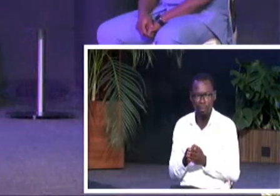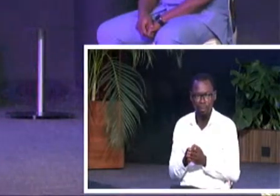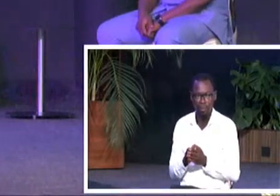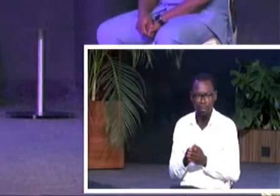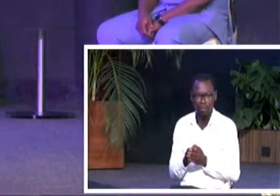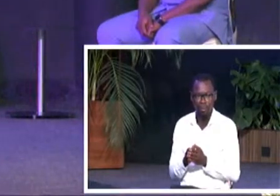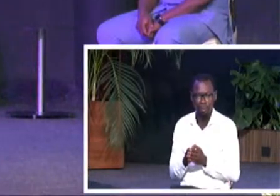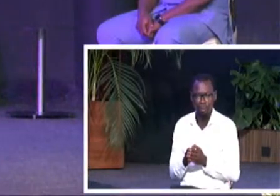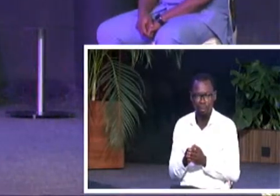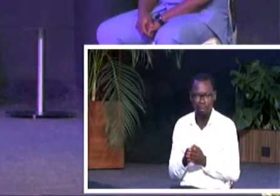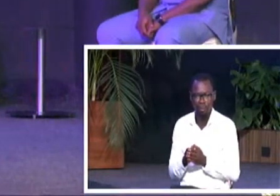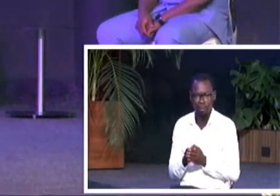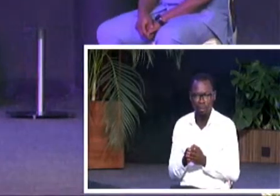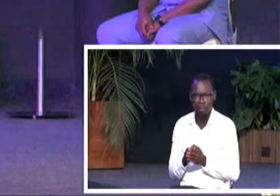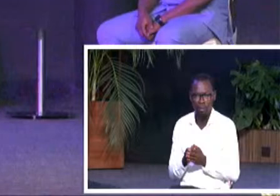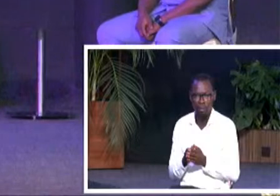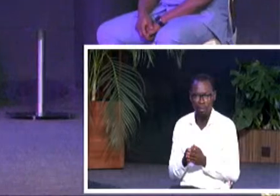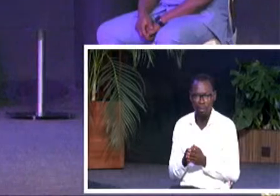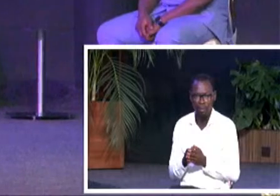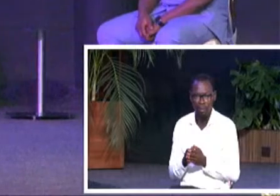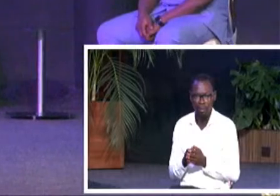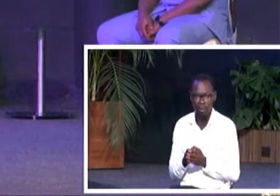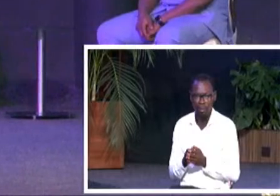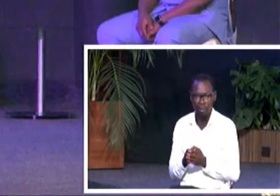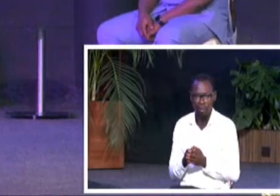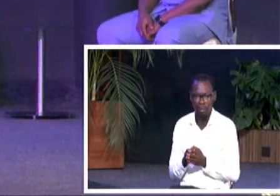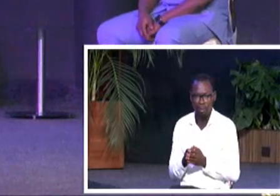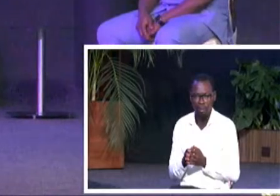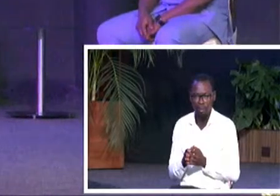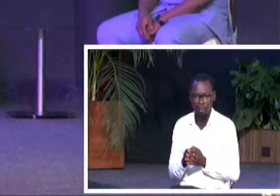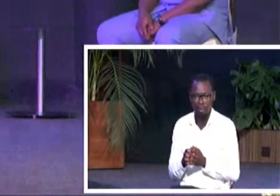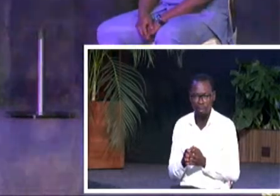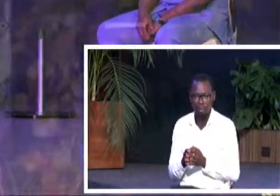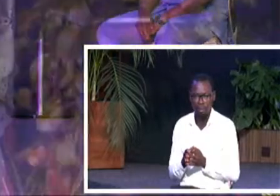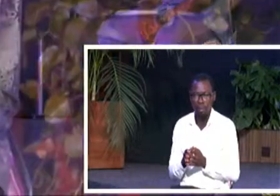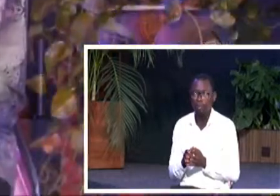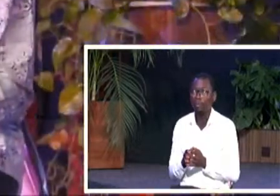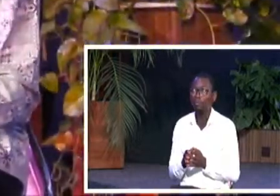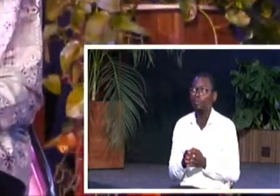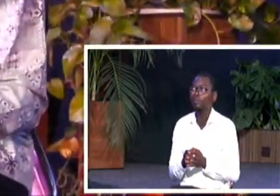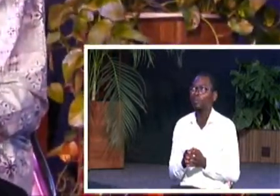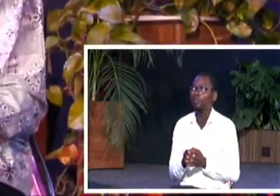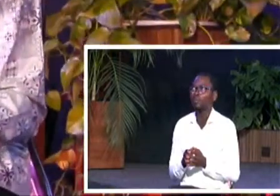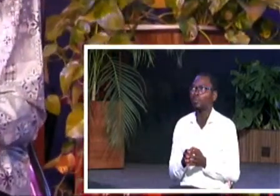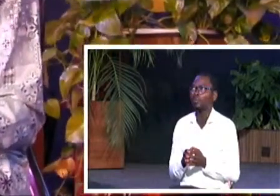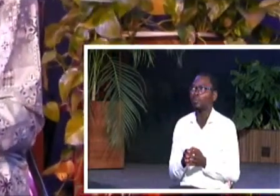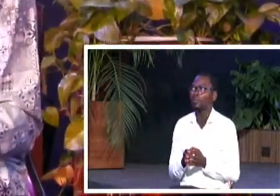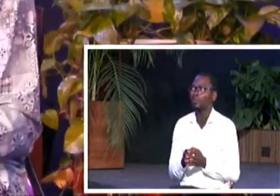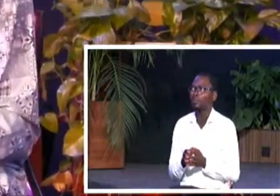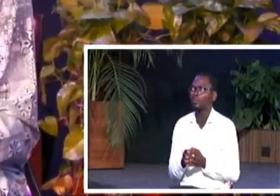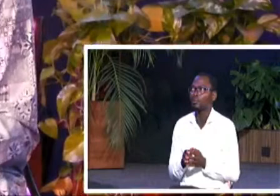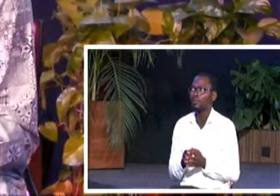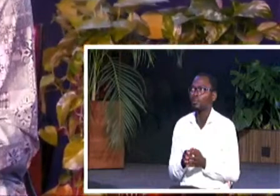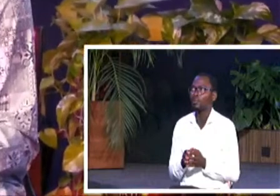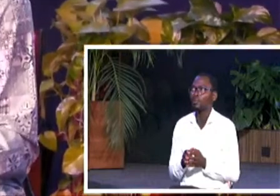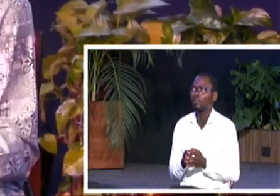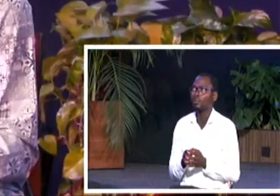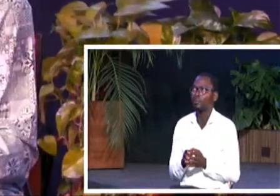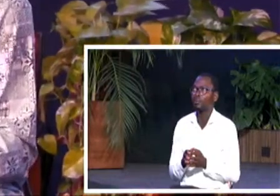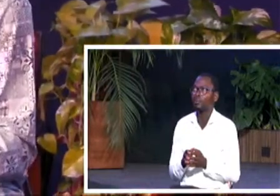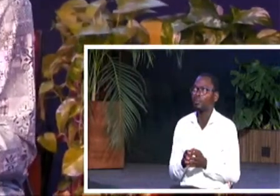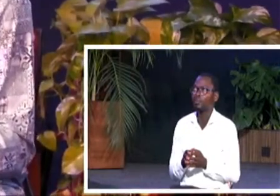financing opportunities, the team from the MasterCard Foundation would like you to know that the MasterCard